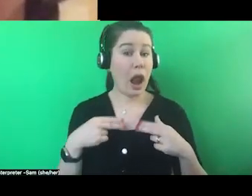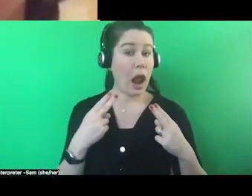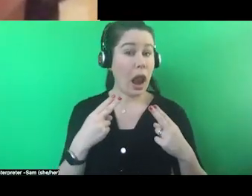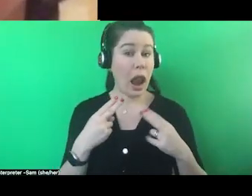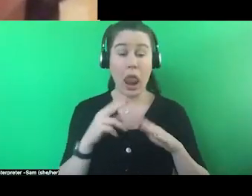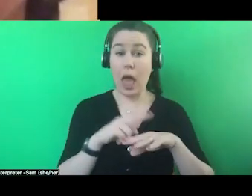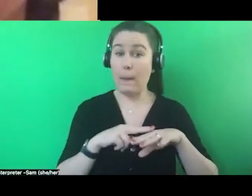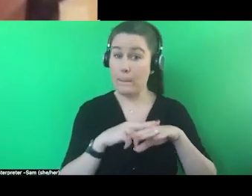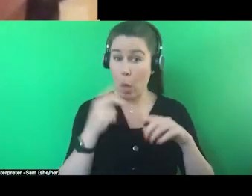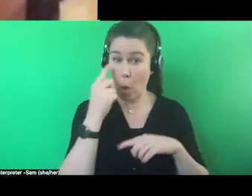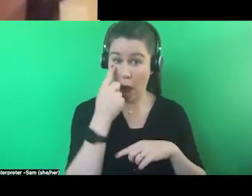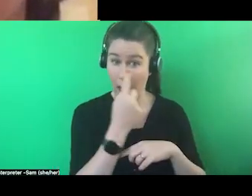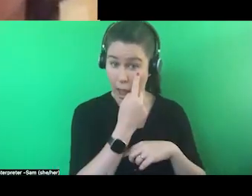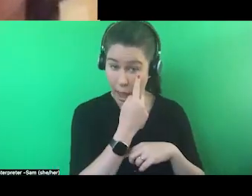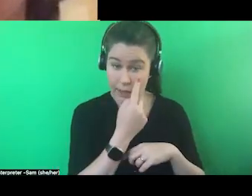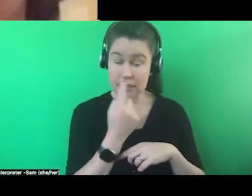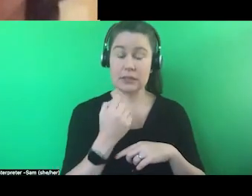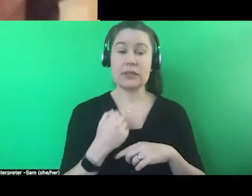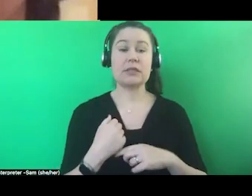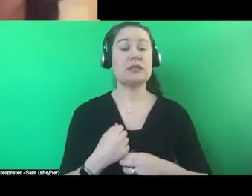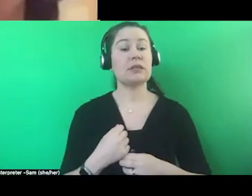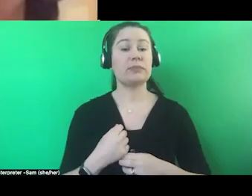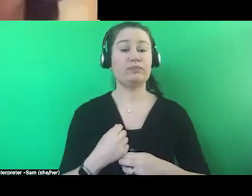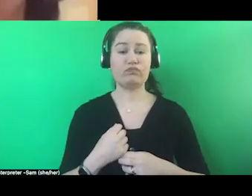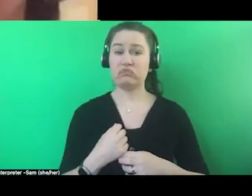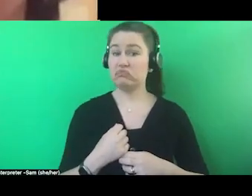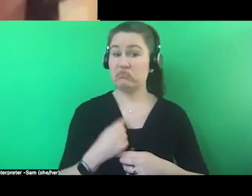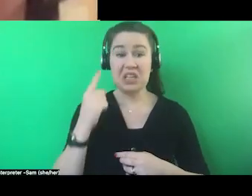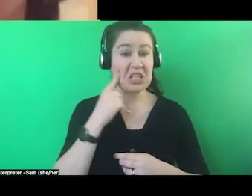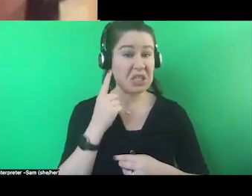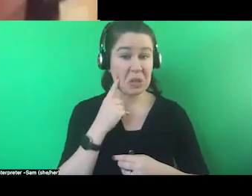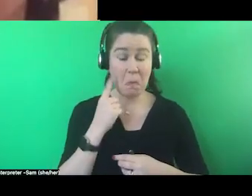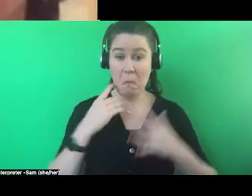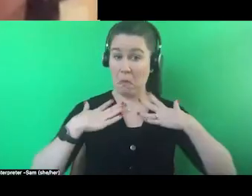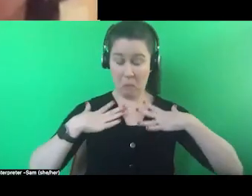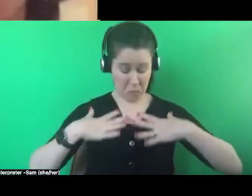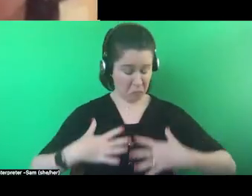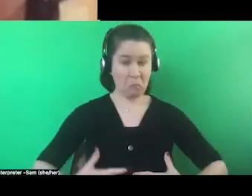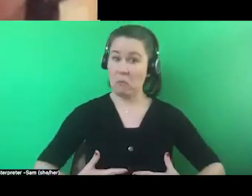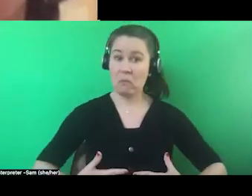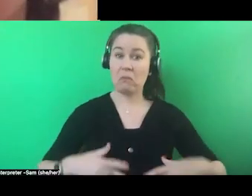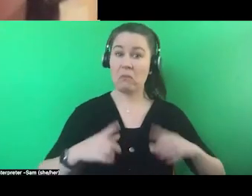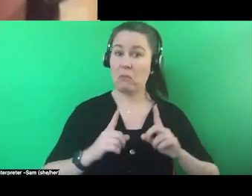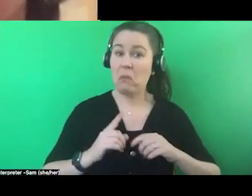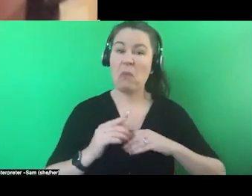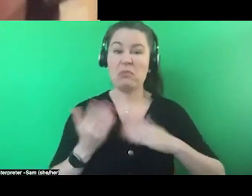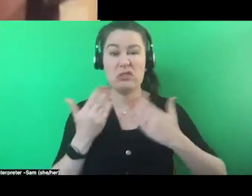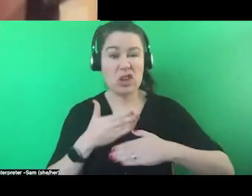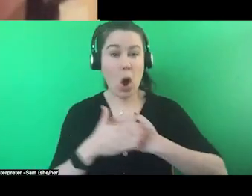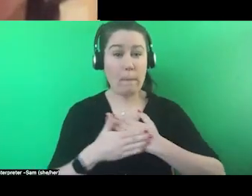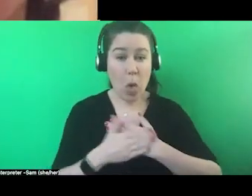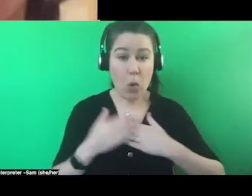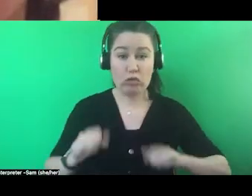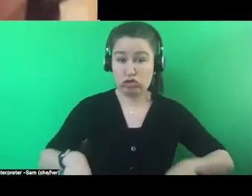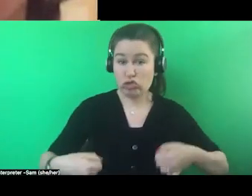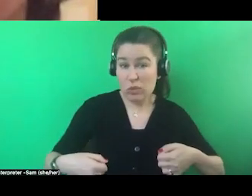color eyes. I wear simple clothes, dark blue. I'm wearing